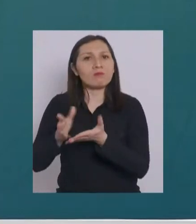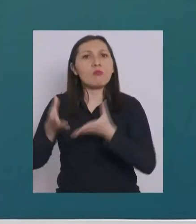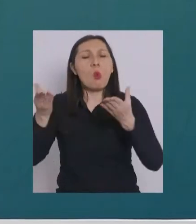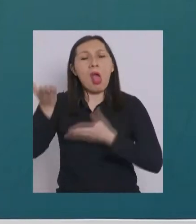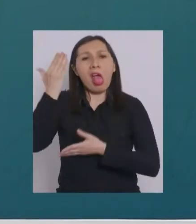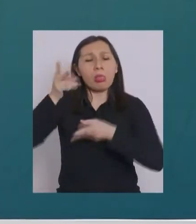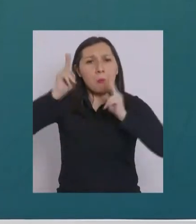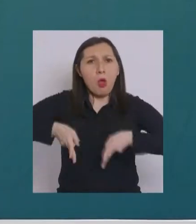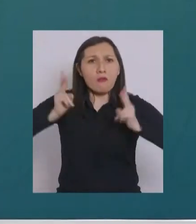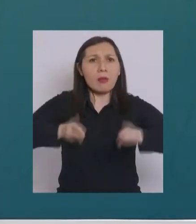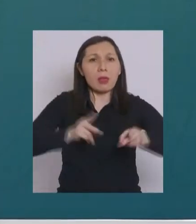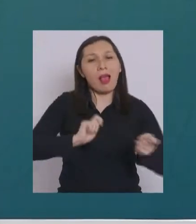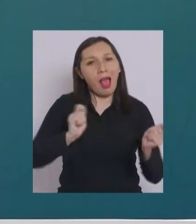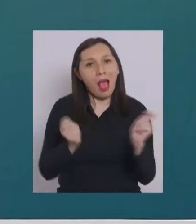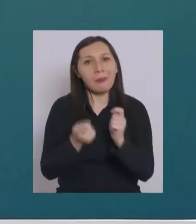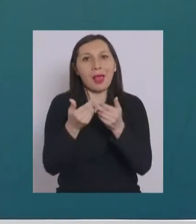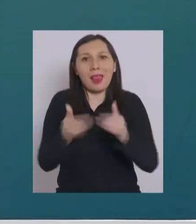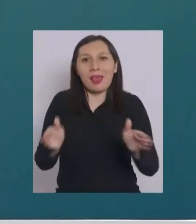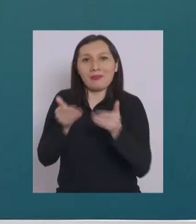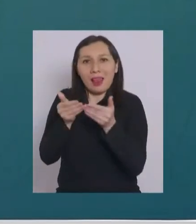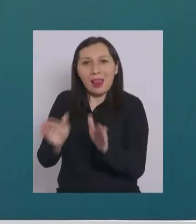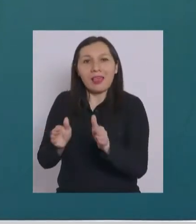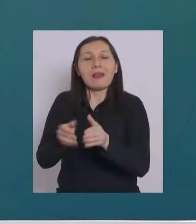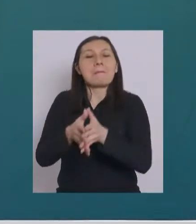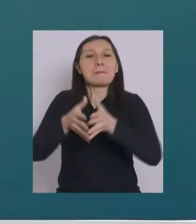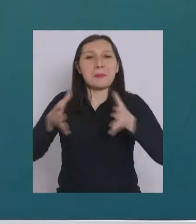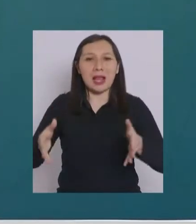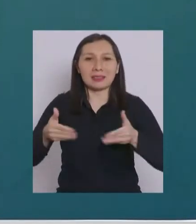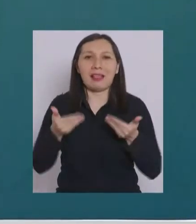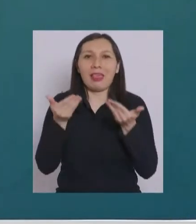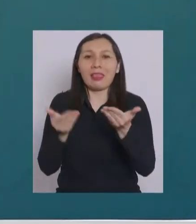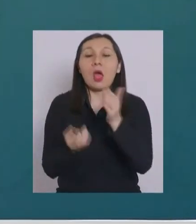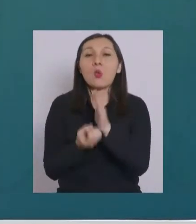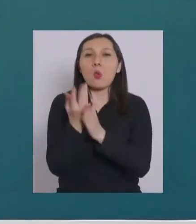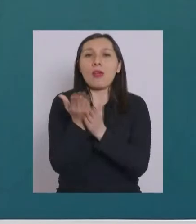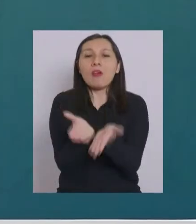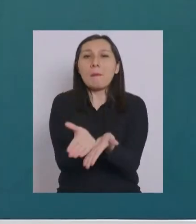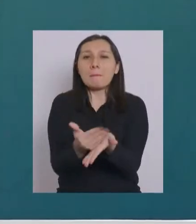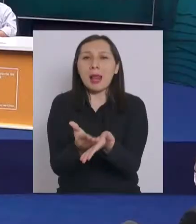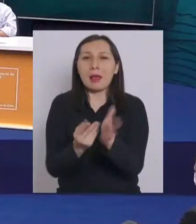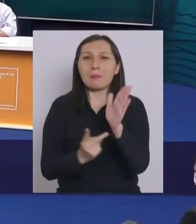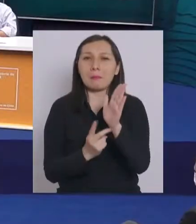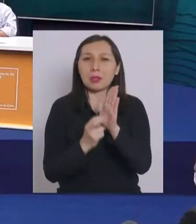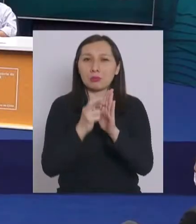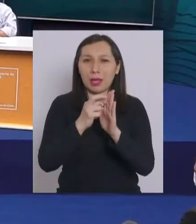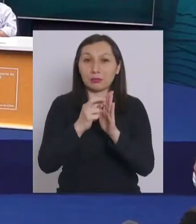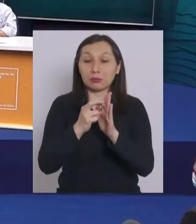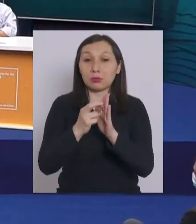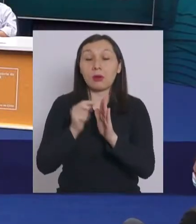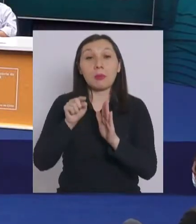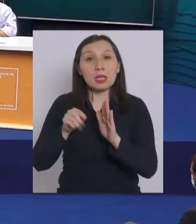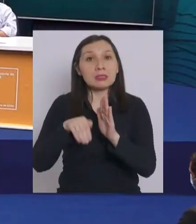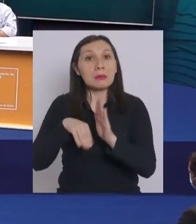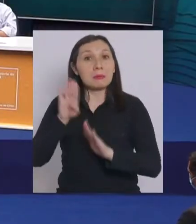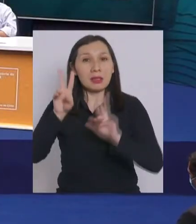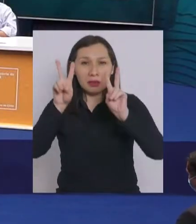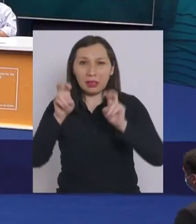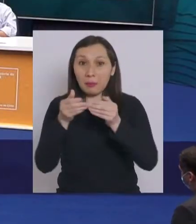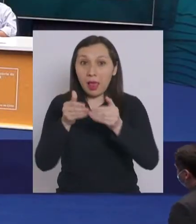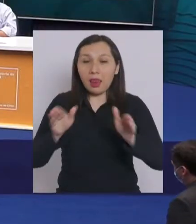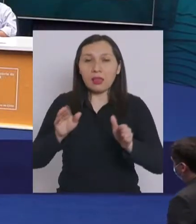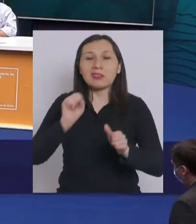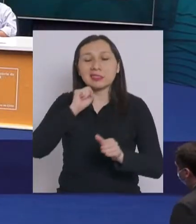to eliminate many restrictions, to expand freedom through the new step-by-step plan. But